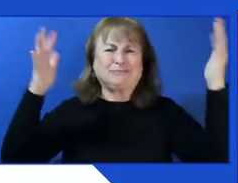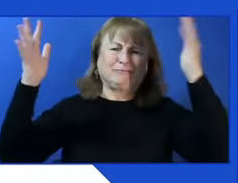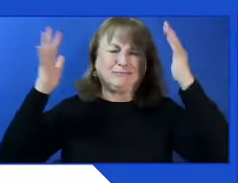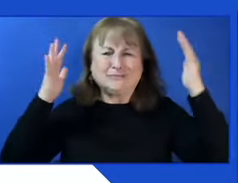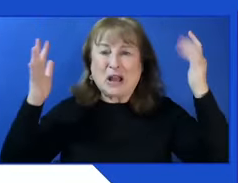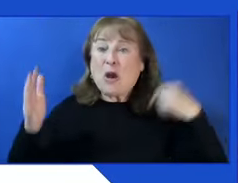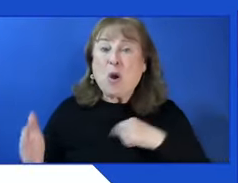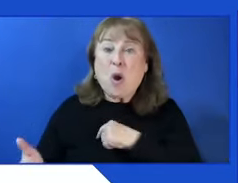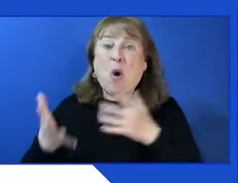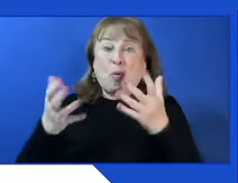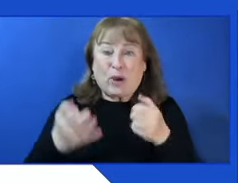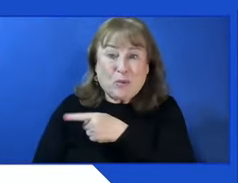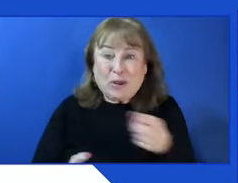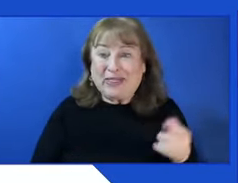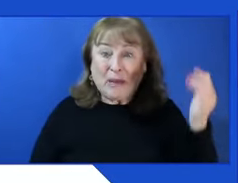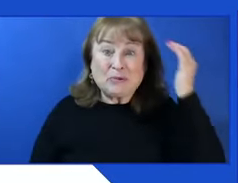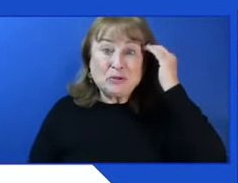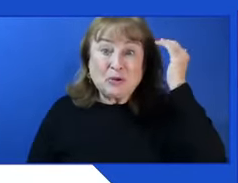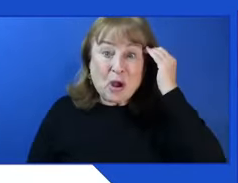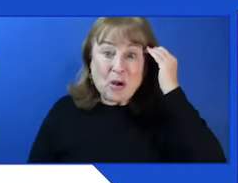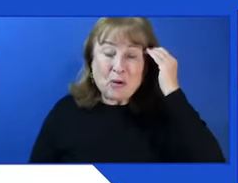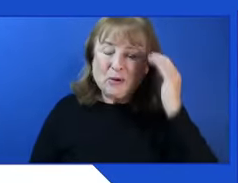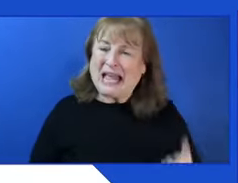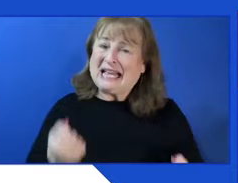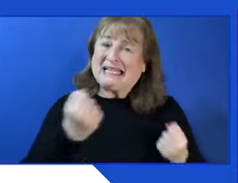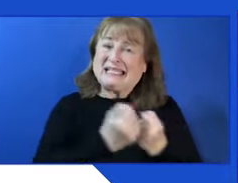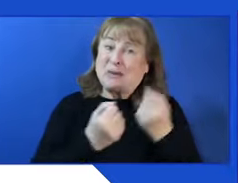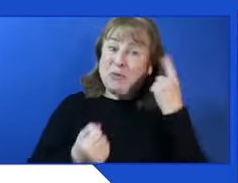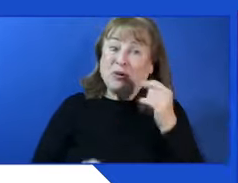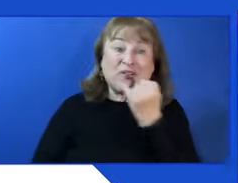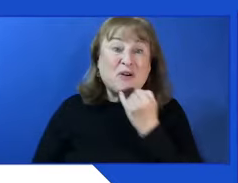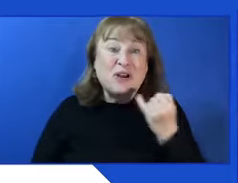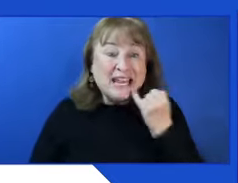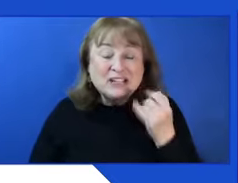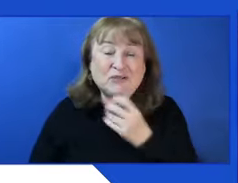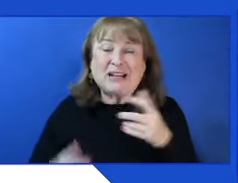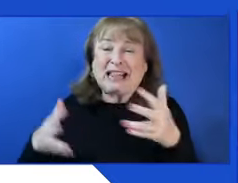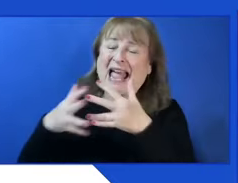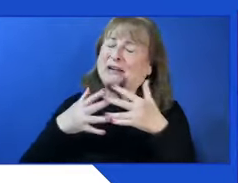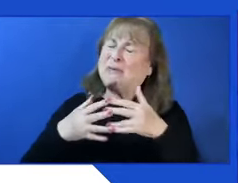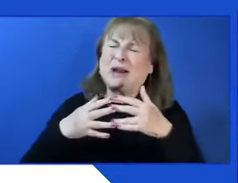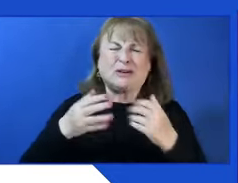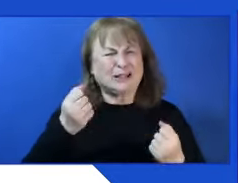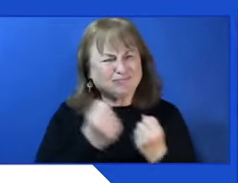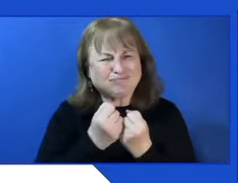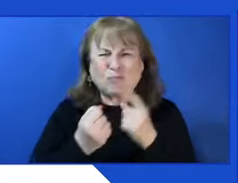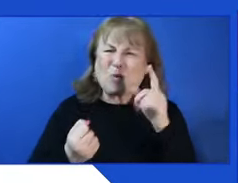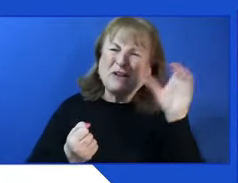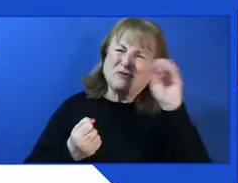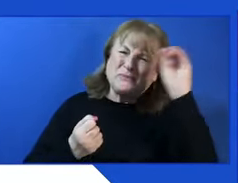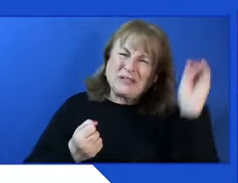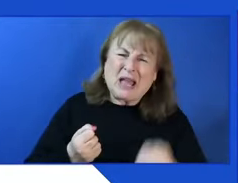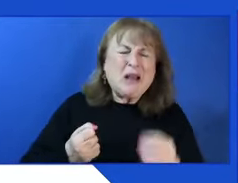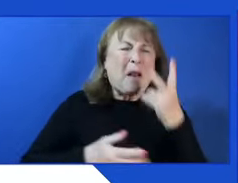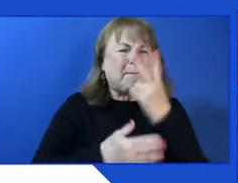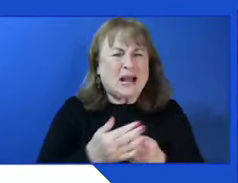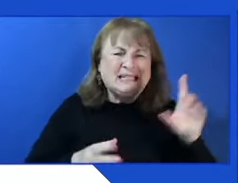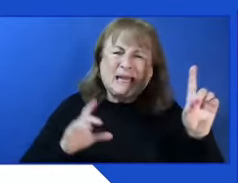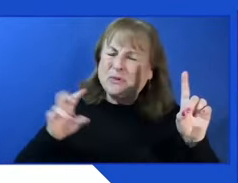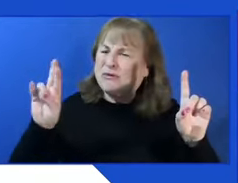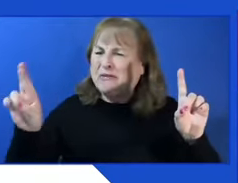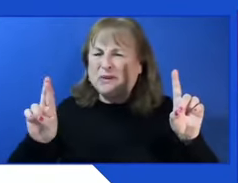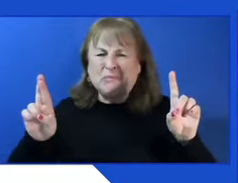We want them to know that support for Israel and America is overwhelming and bipartisan and